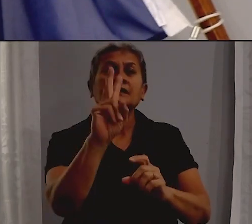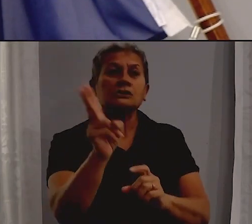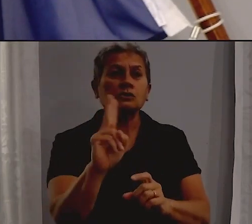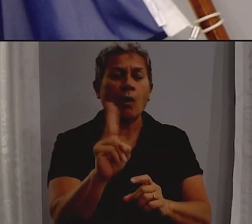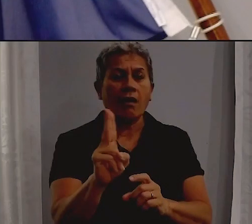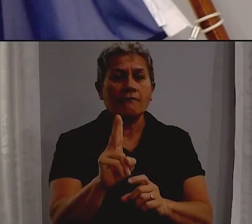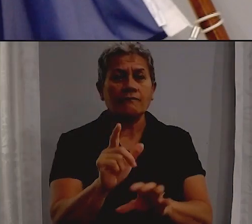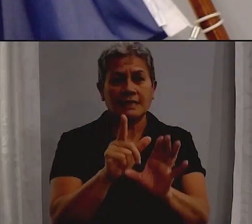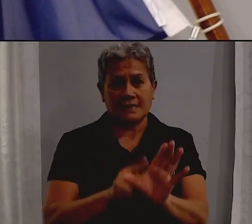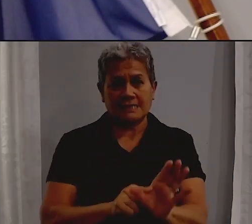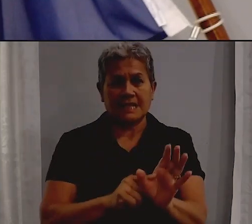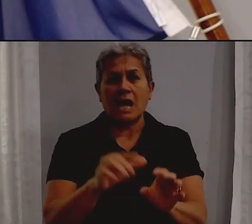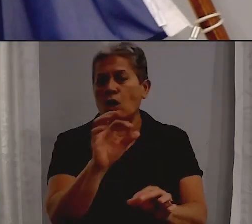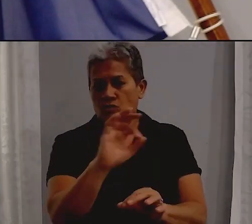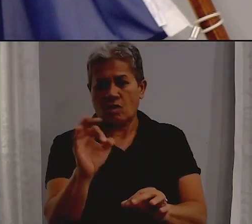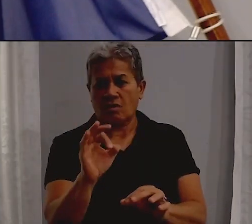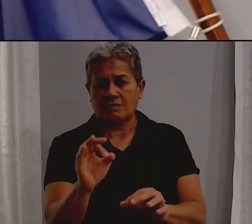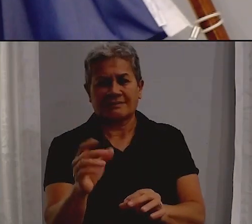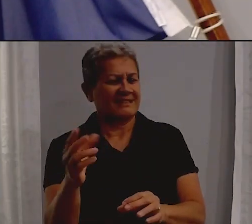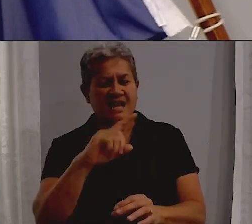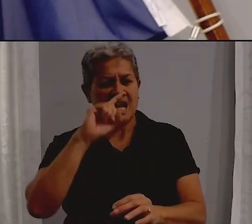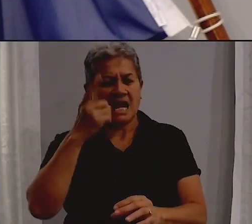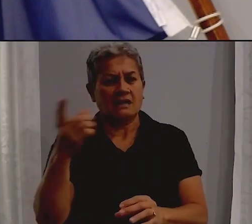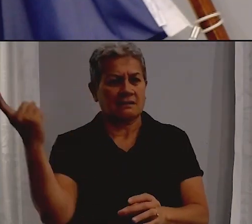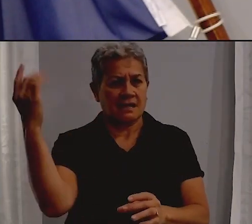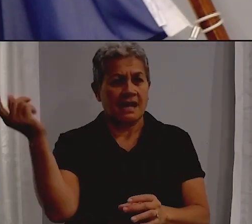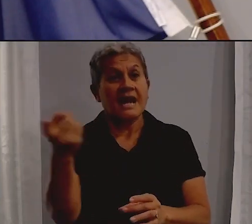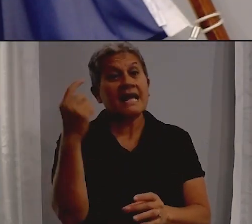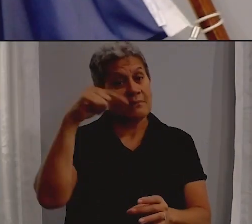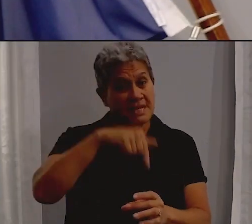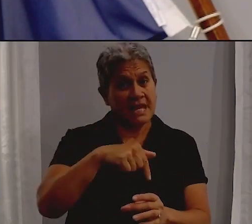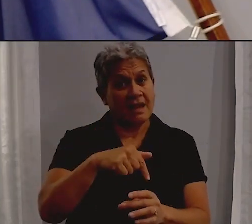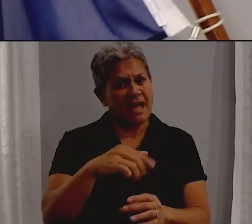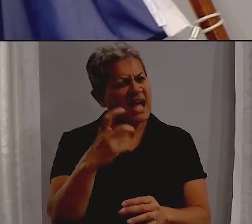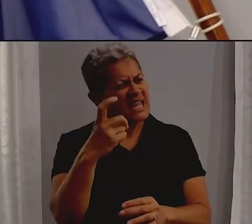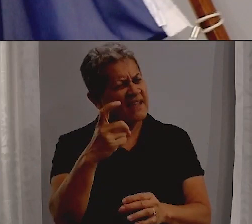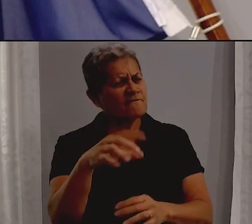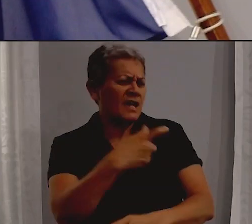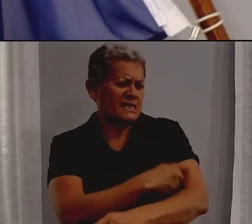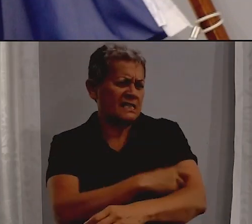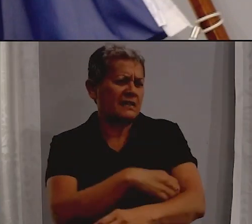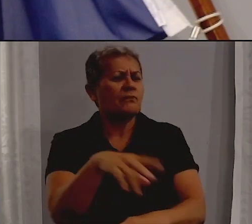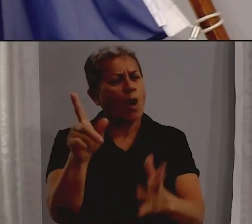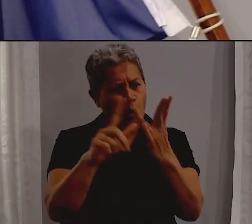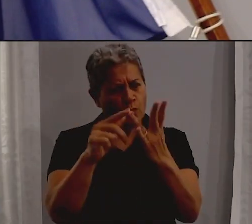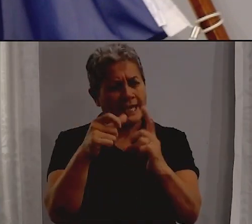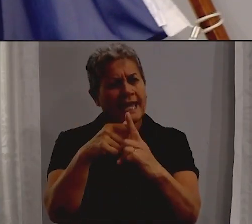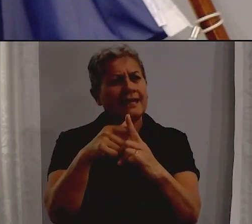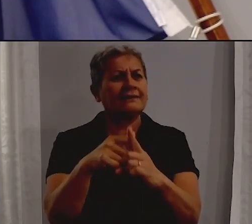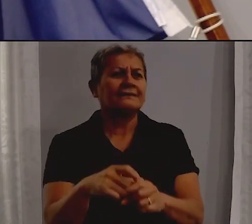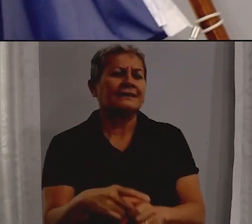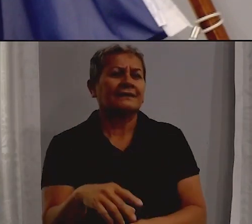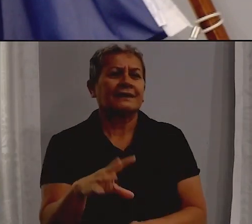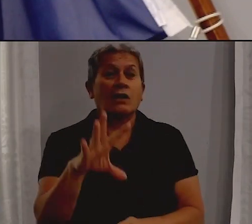will not be able to enter the country unless and until they are vaccinated. Those in Group 2, permit